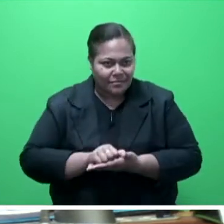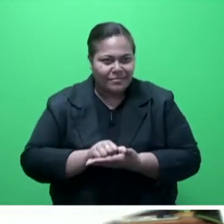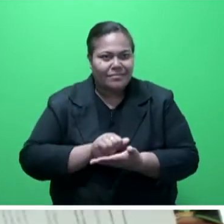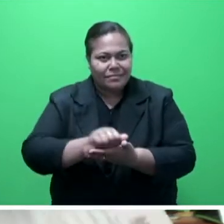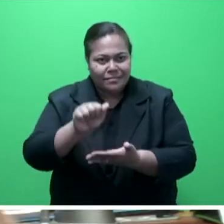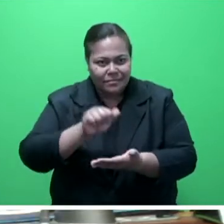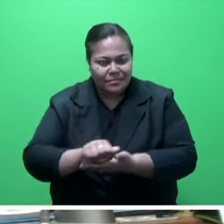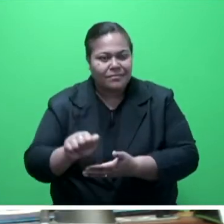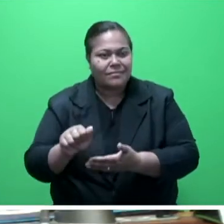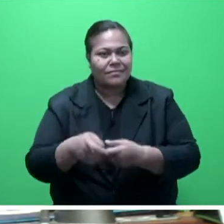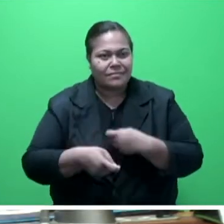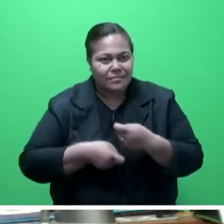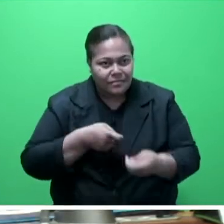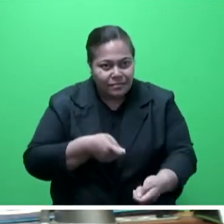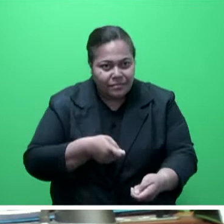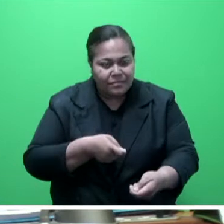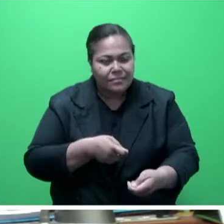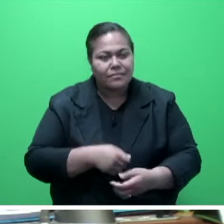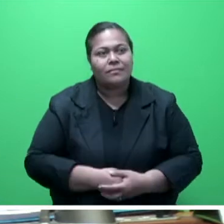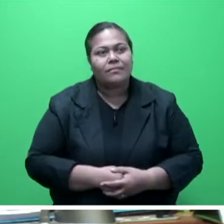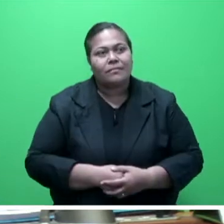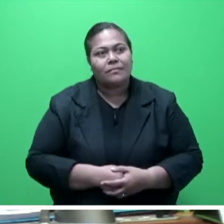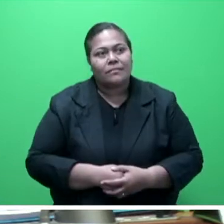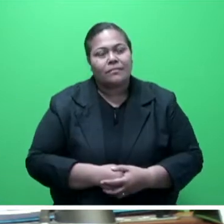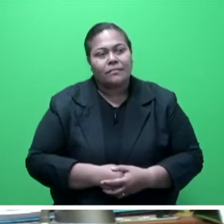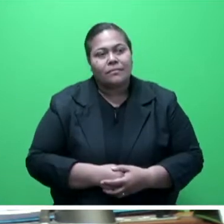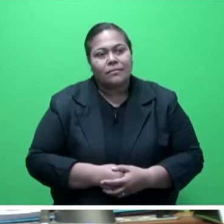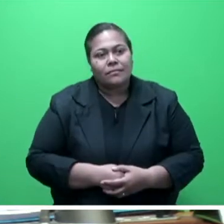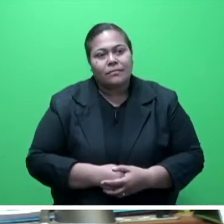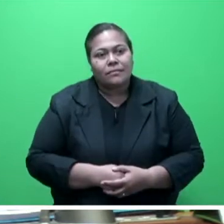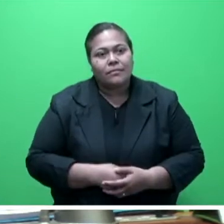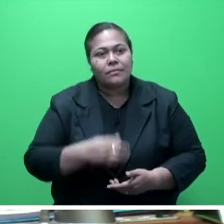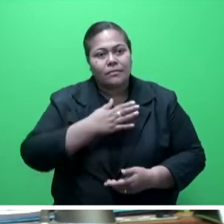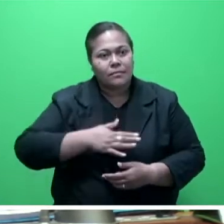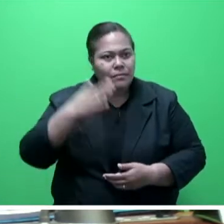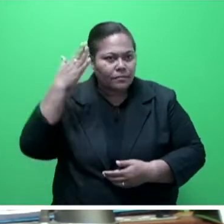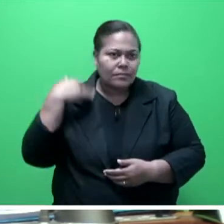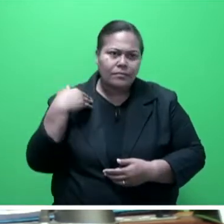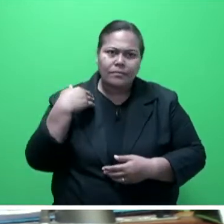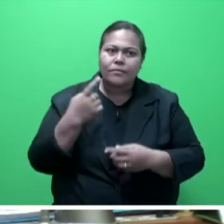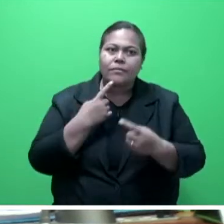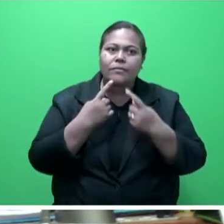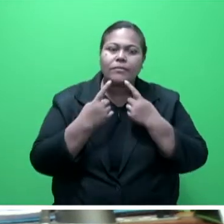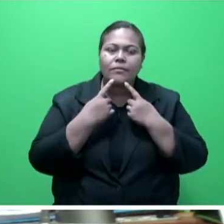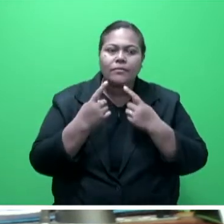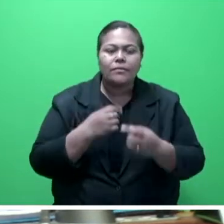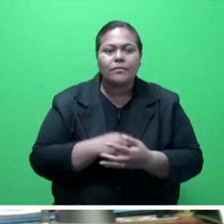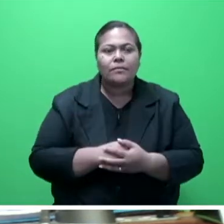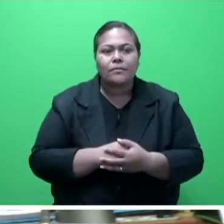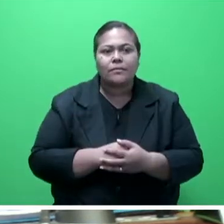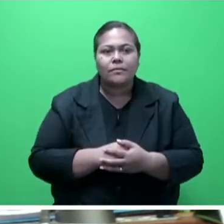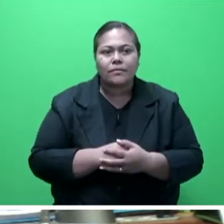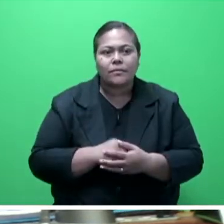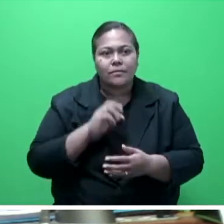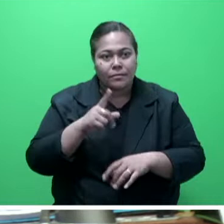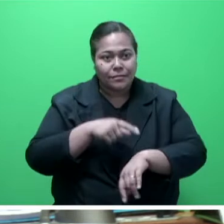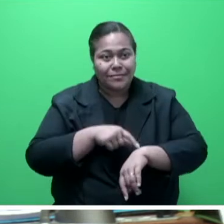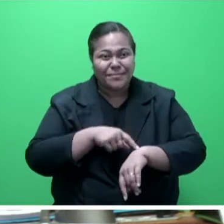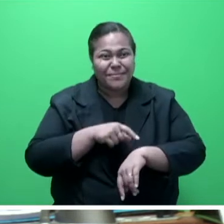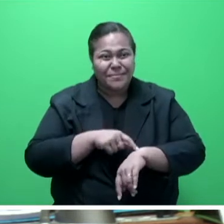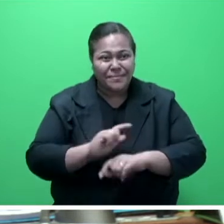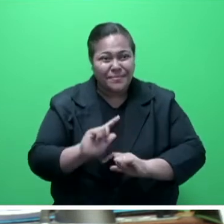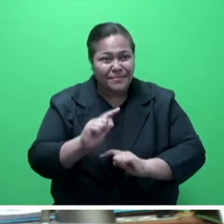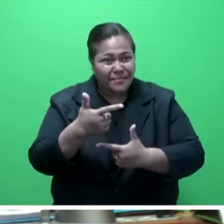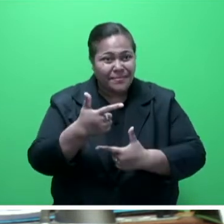Mr. Speaker, let me comment briefly, taking into consideration the time limitations